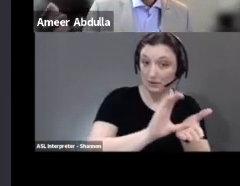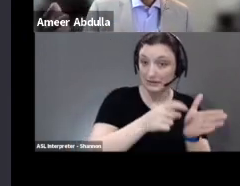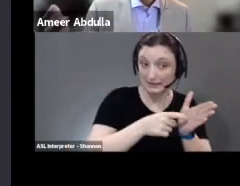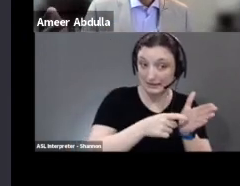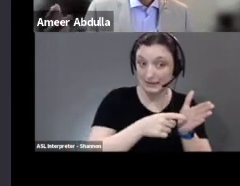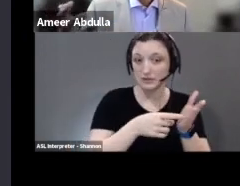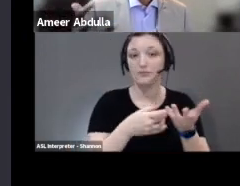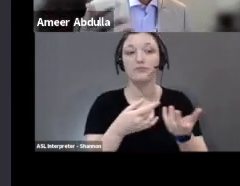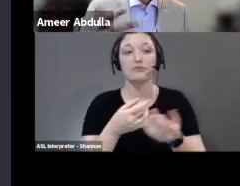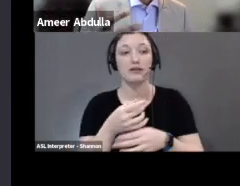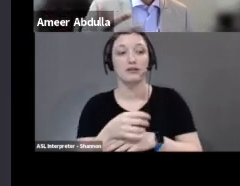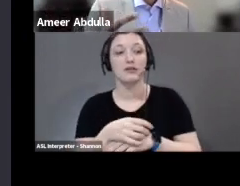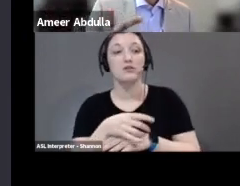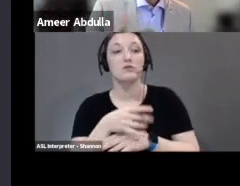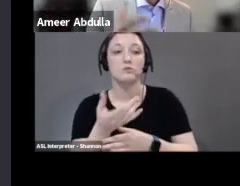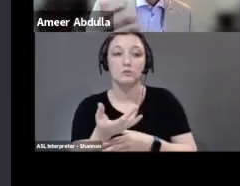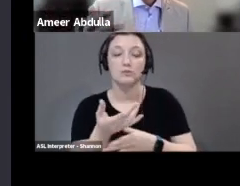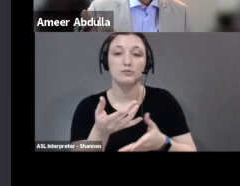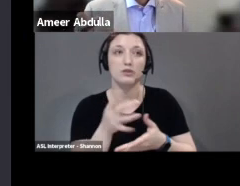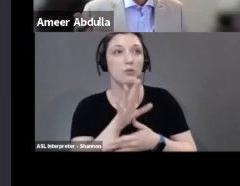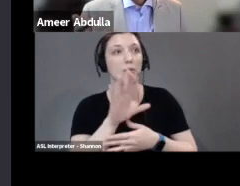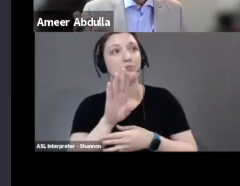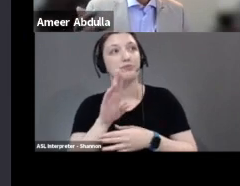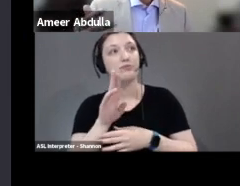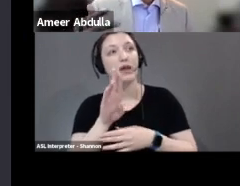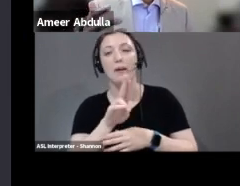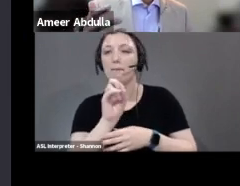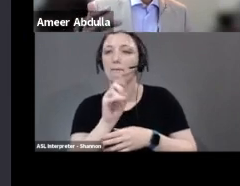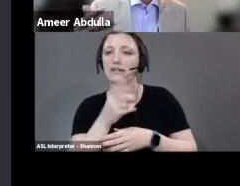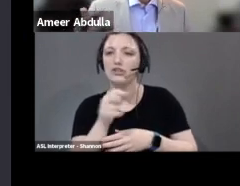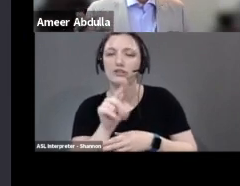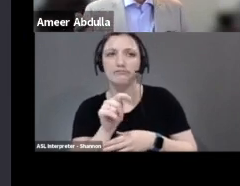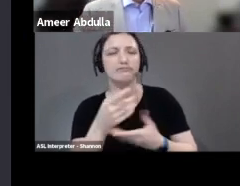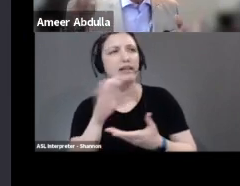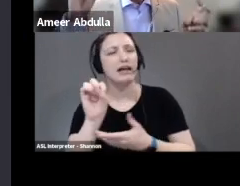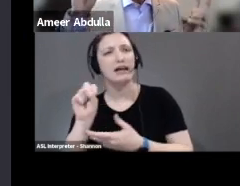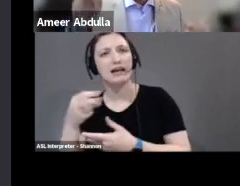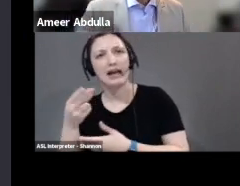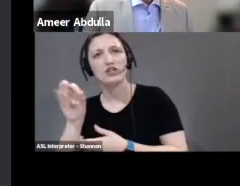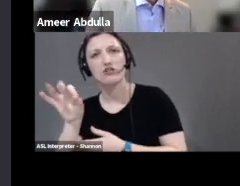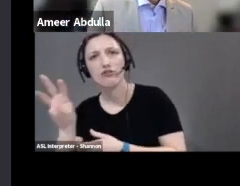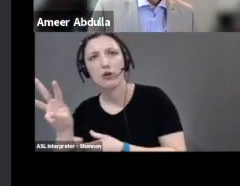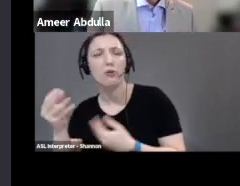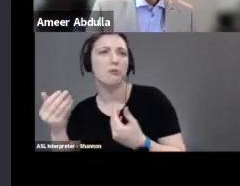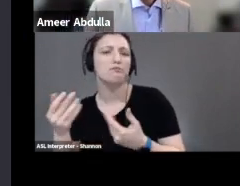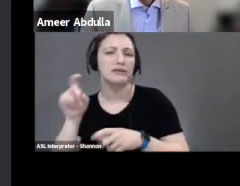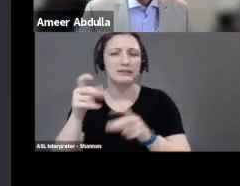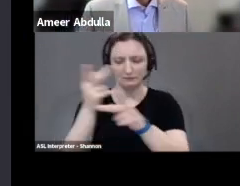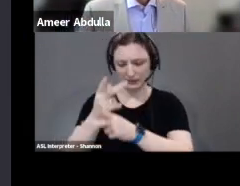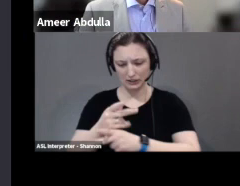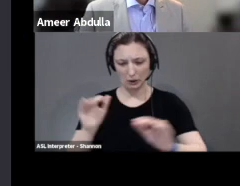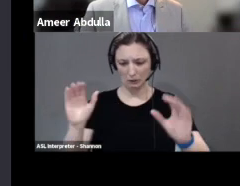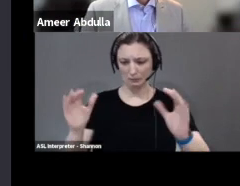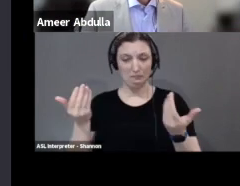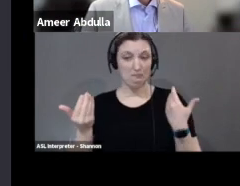your cash flow projections for your organization. You may decide, oh, you know what? We actually have some extra, if such a thing